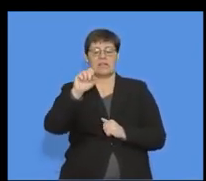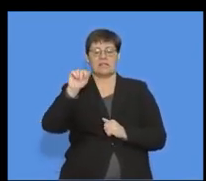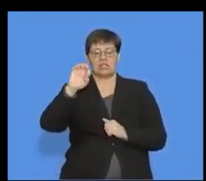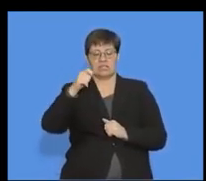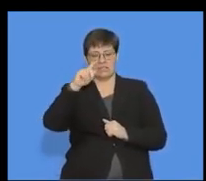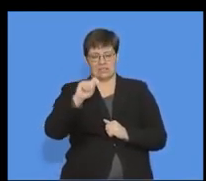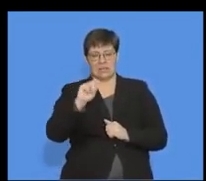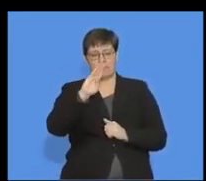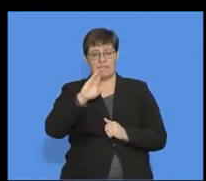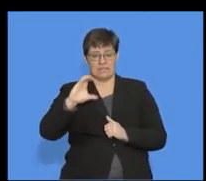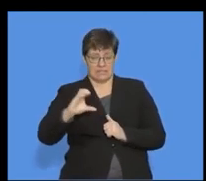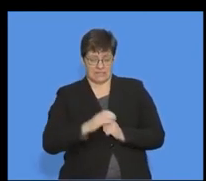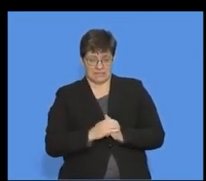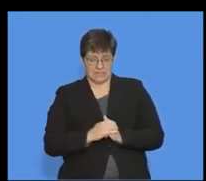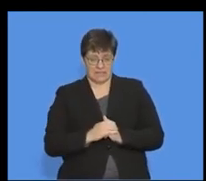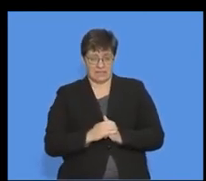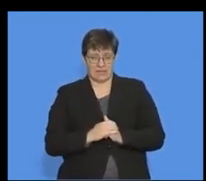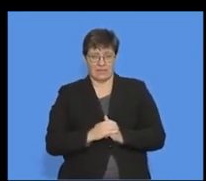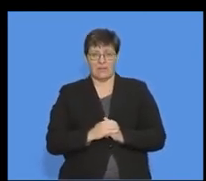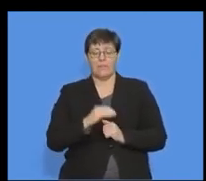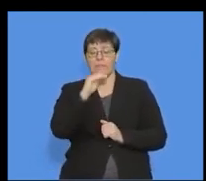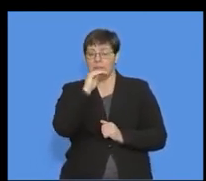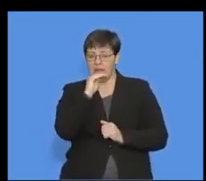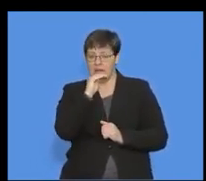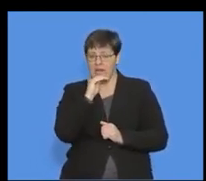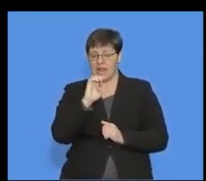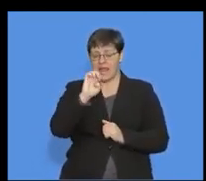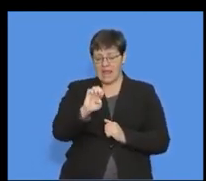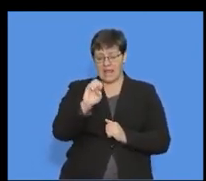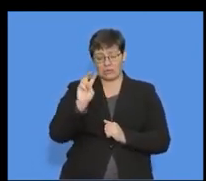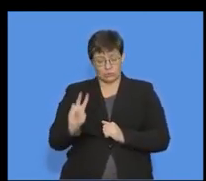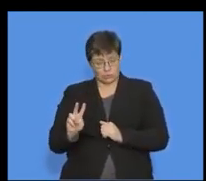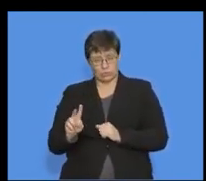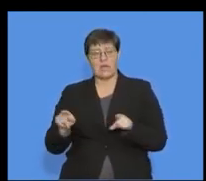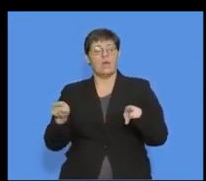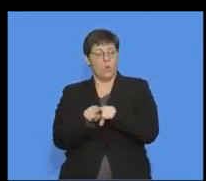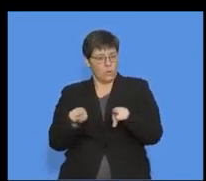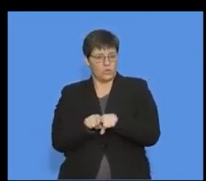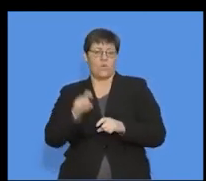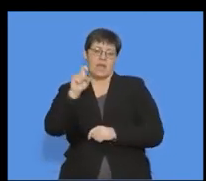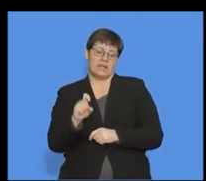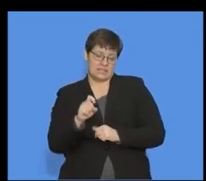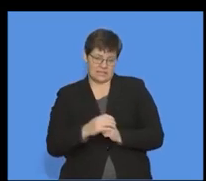is a tangent, right? BC. So meaning it makes E2 to also